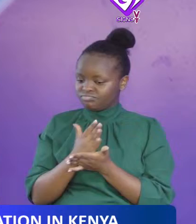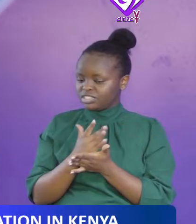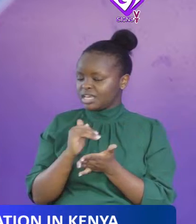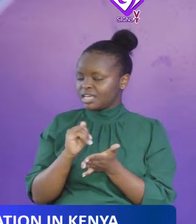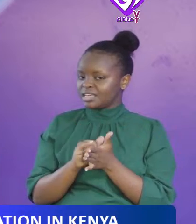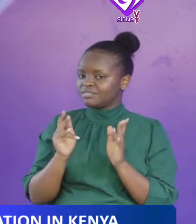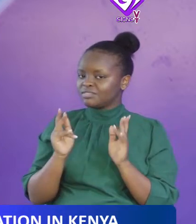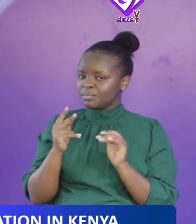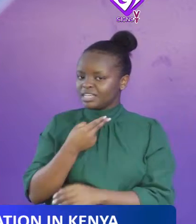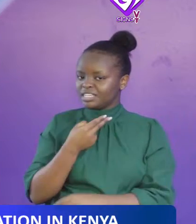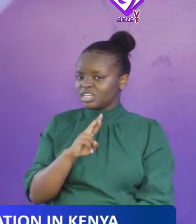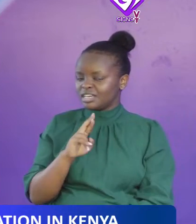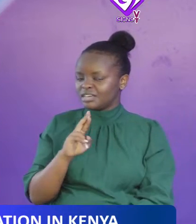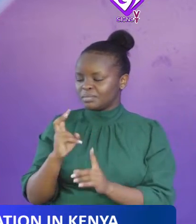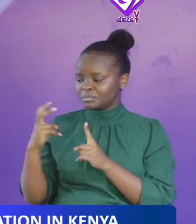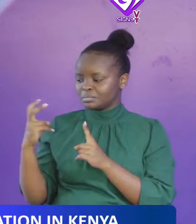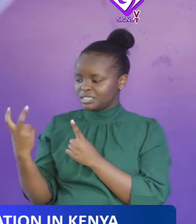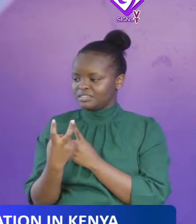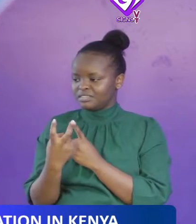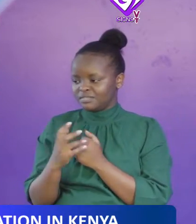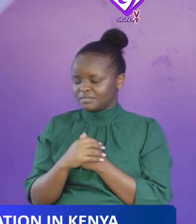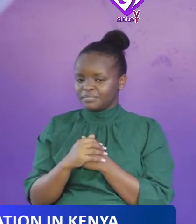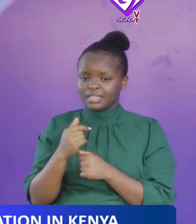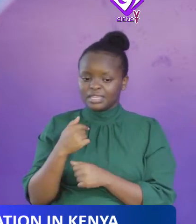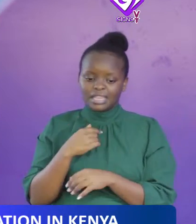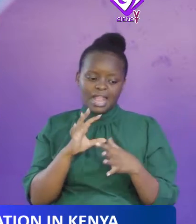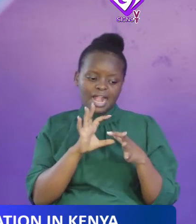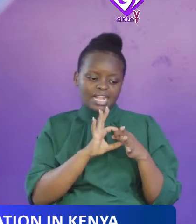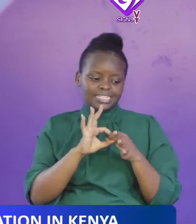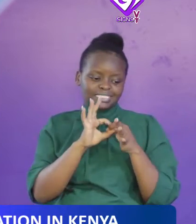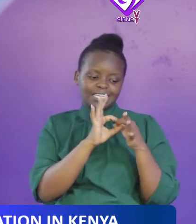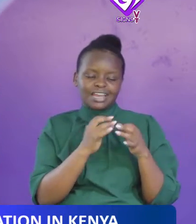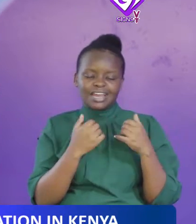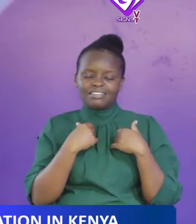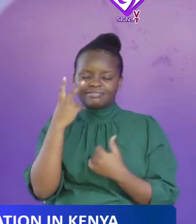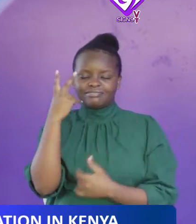humorous perspective. It's because our culture is a culture of suspicion.